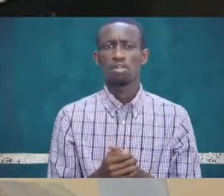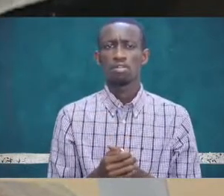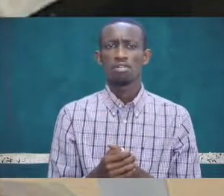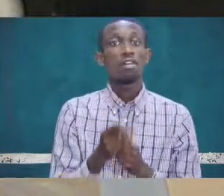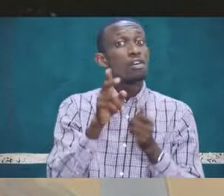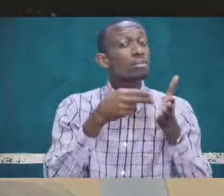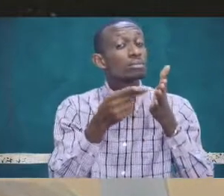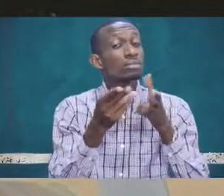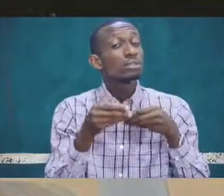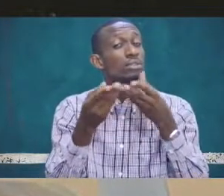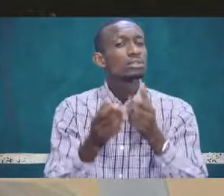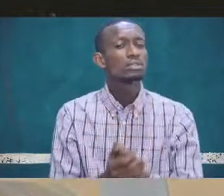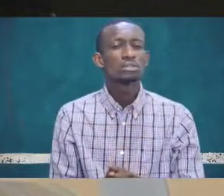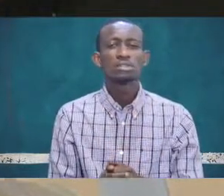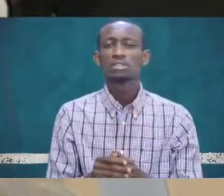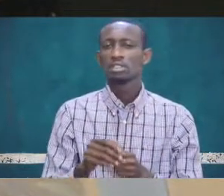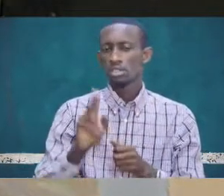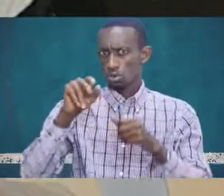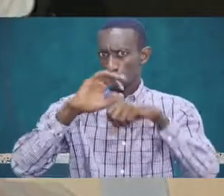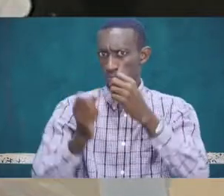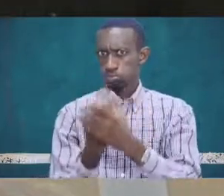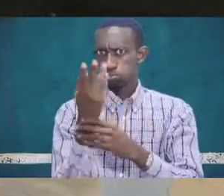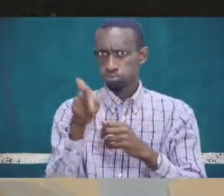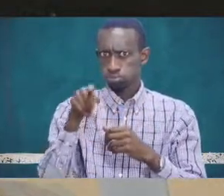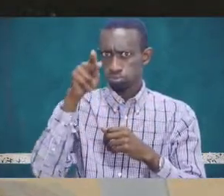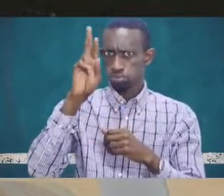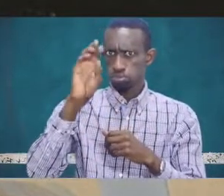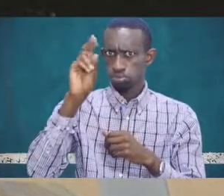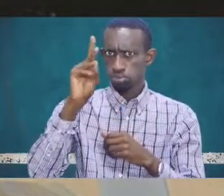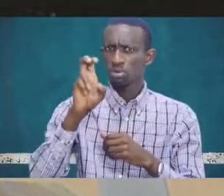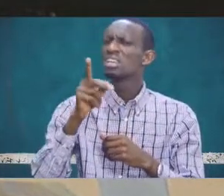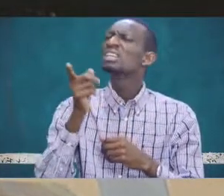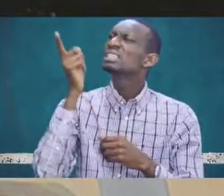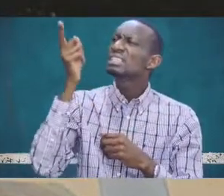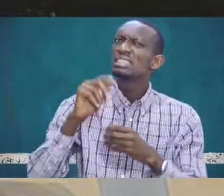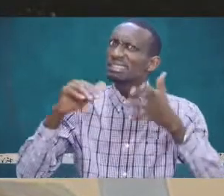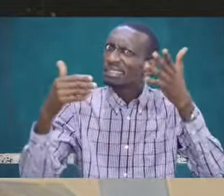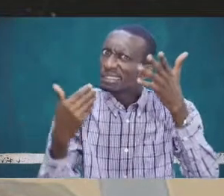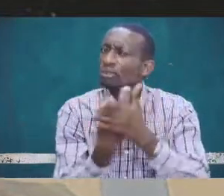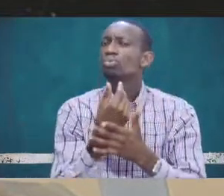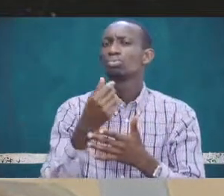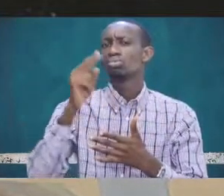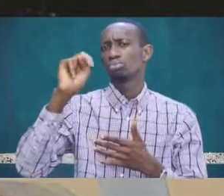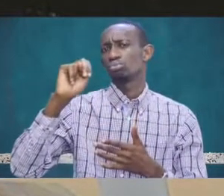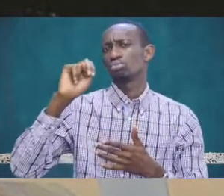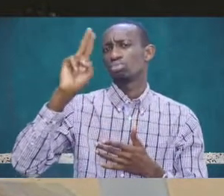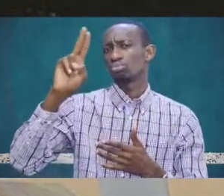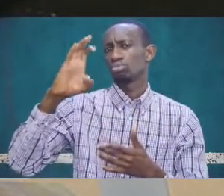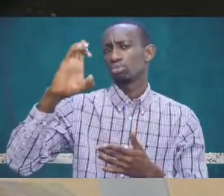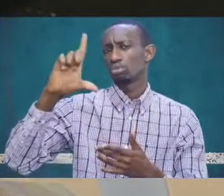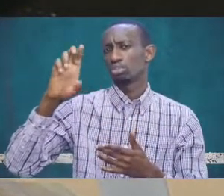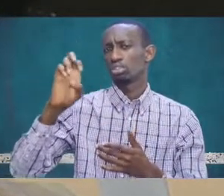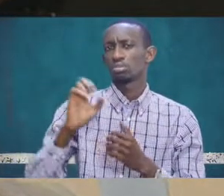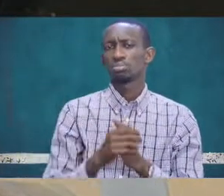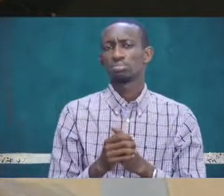this gives the product will be, so this is a nucleophilic substitution reaction. So you have